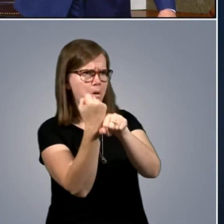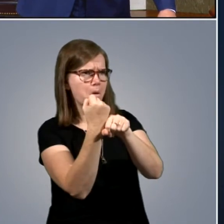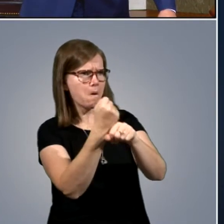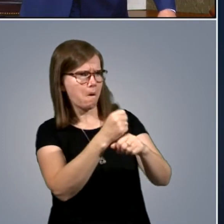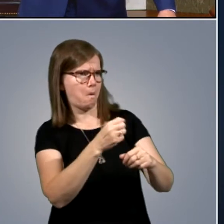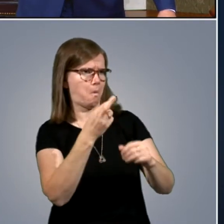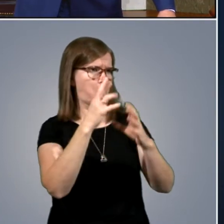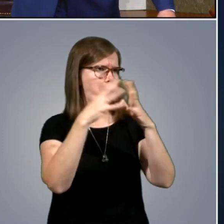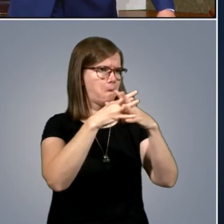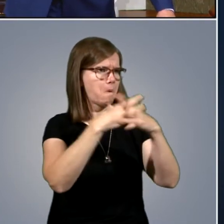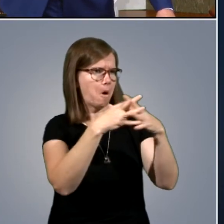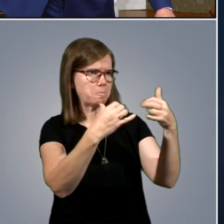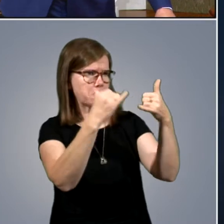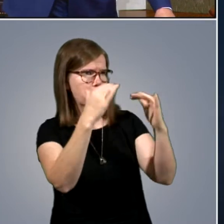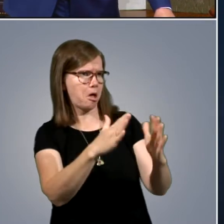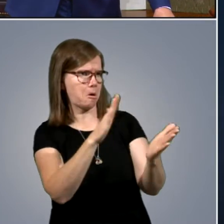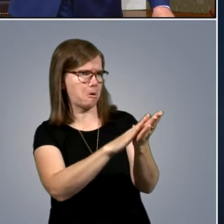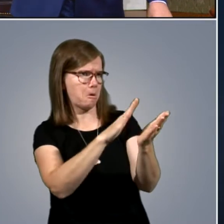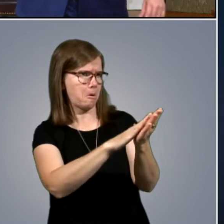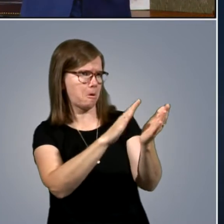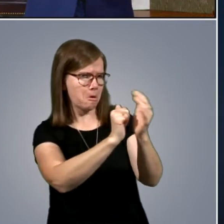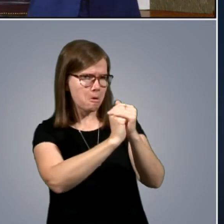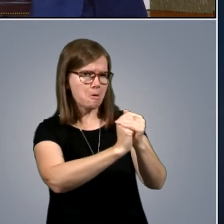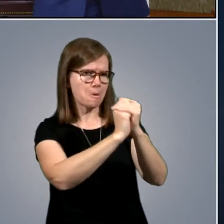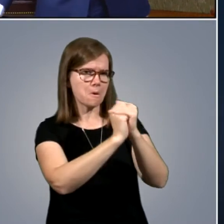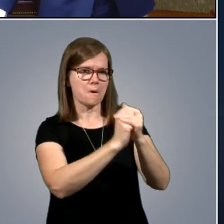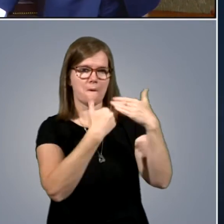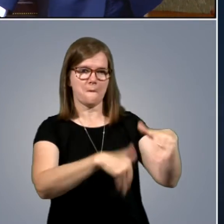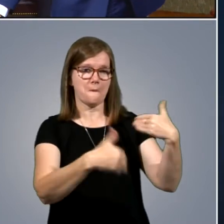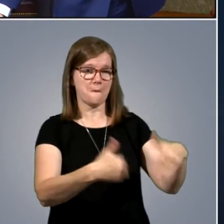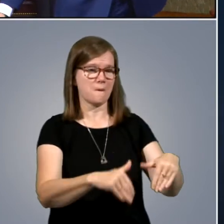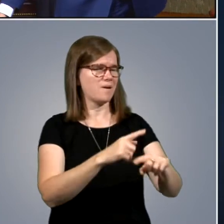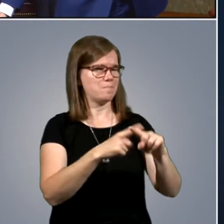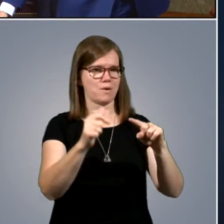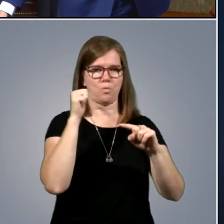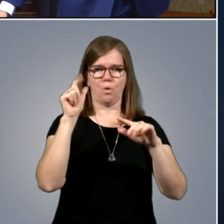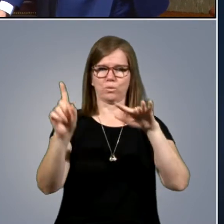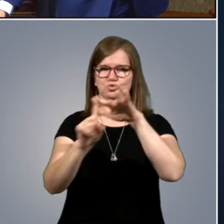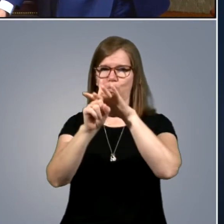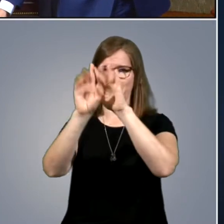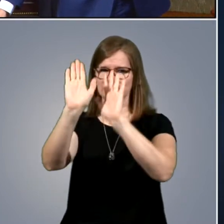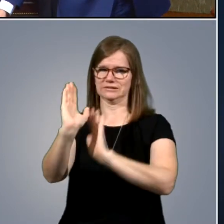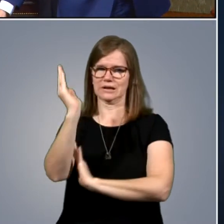pass. We'll give him all kinds of worship, and we won't even show up on a Sunday morning.